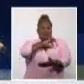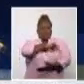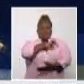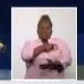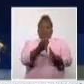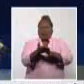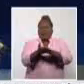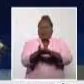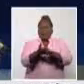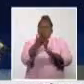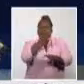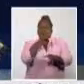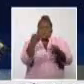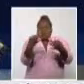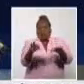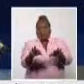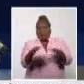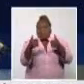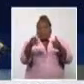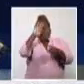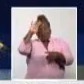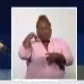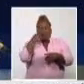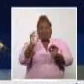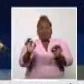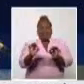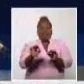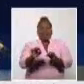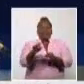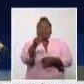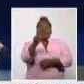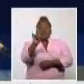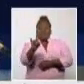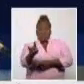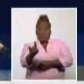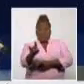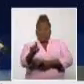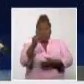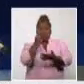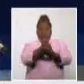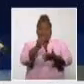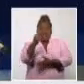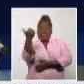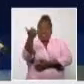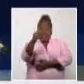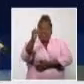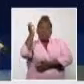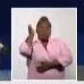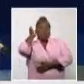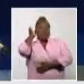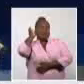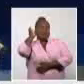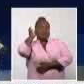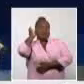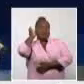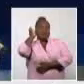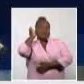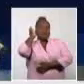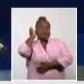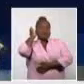And in terms of all the confirmed cases in our country, the sex ratio is almost the